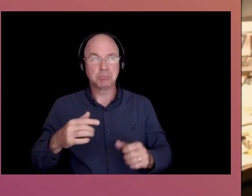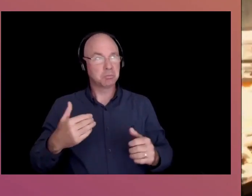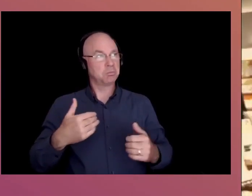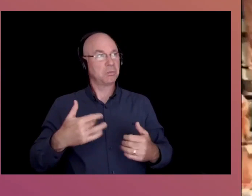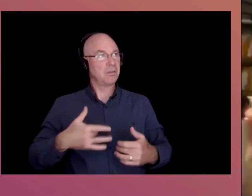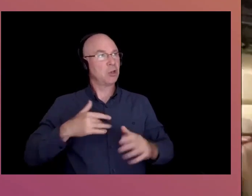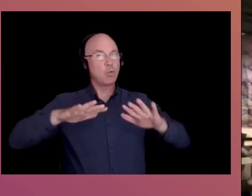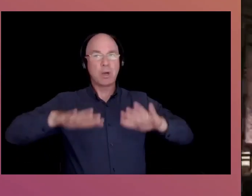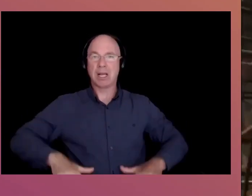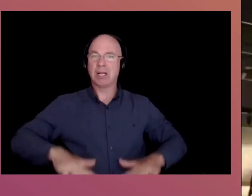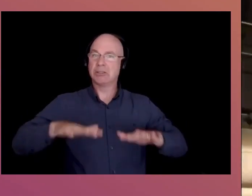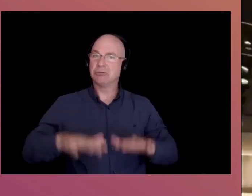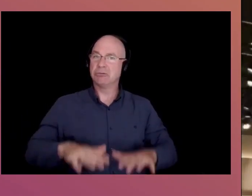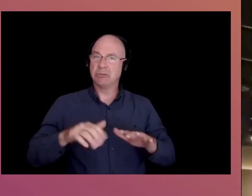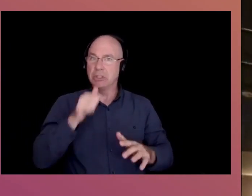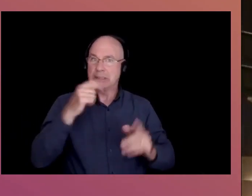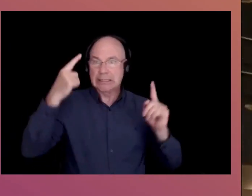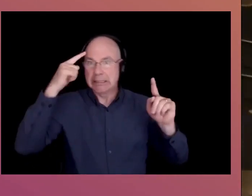relaxed.